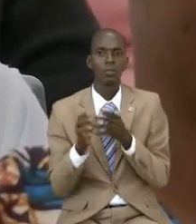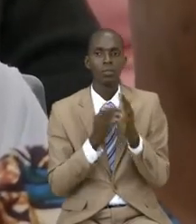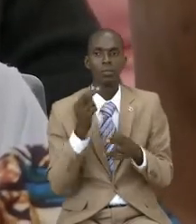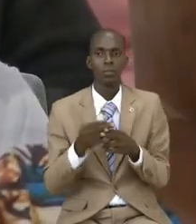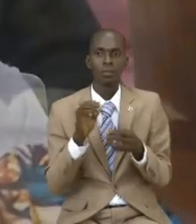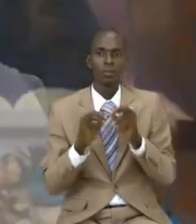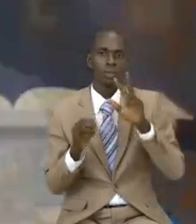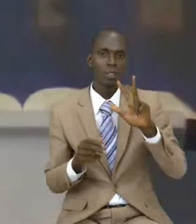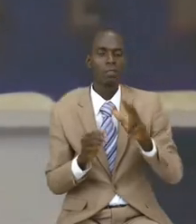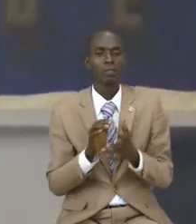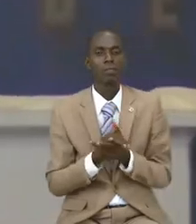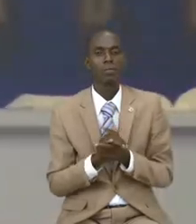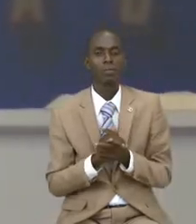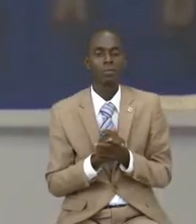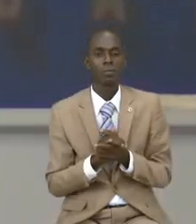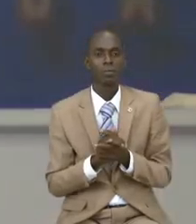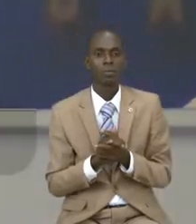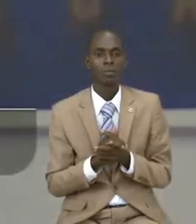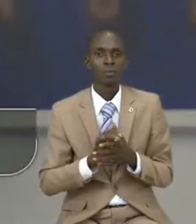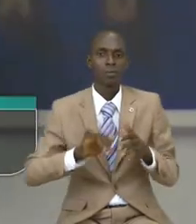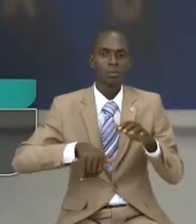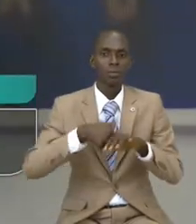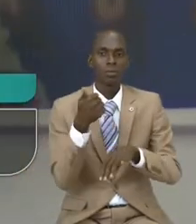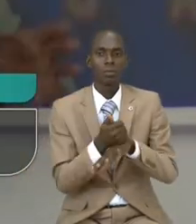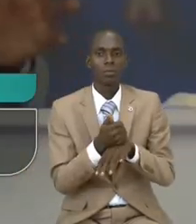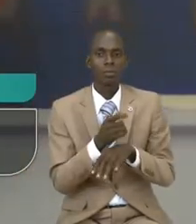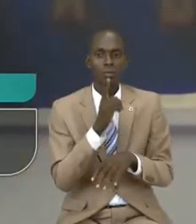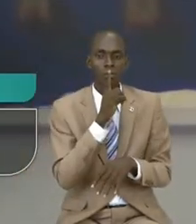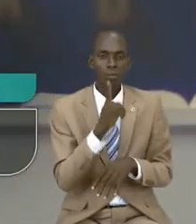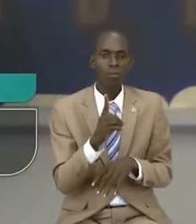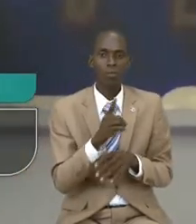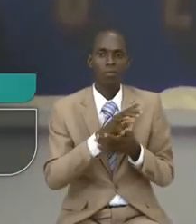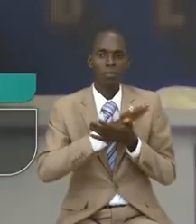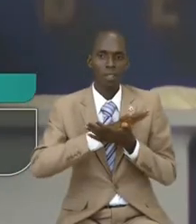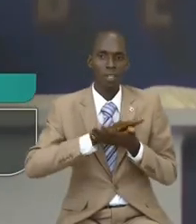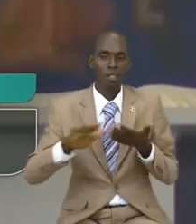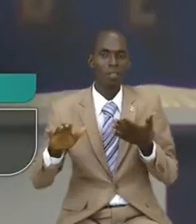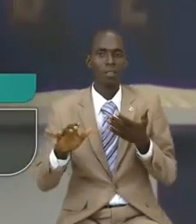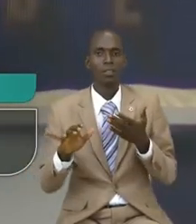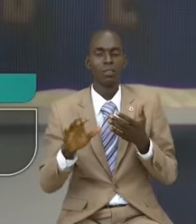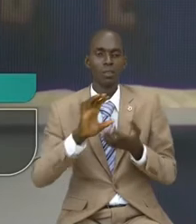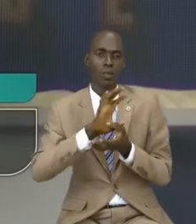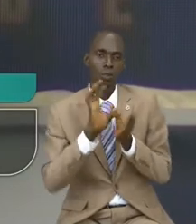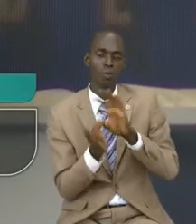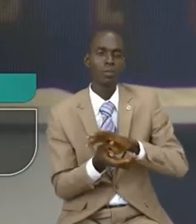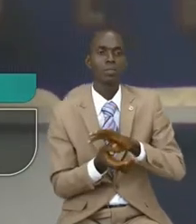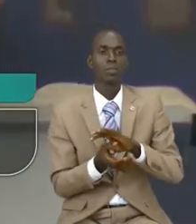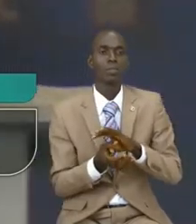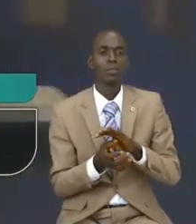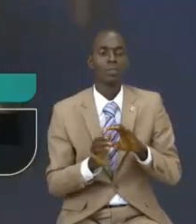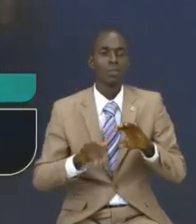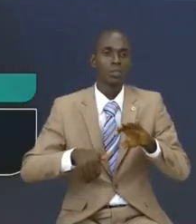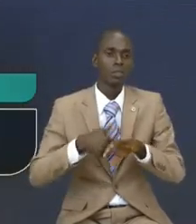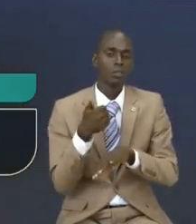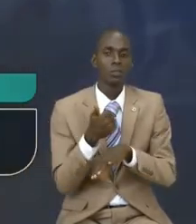three, confirm true, clear conversion.